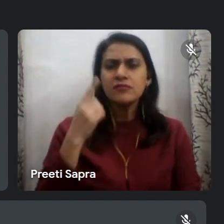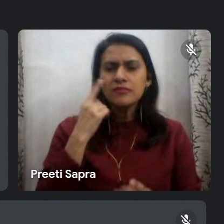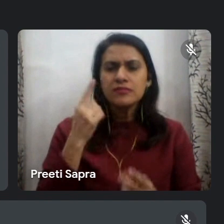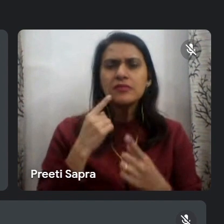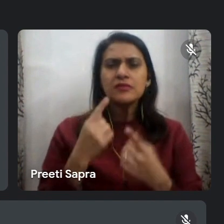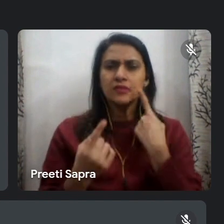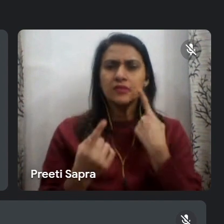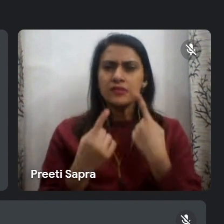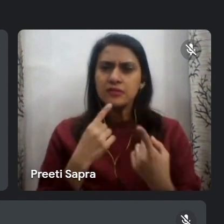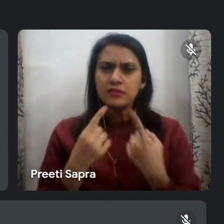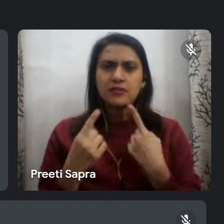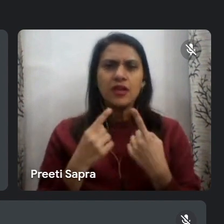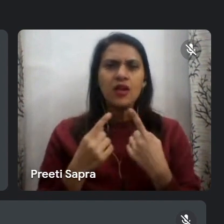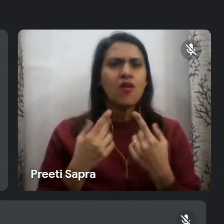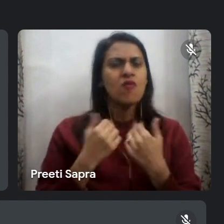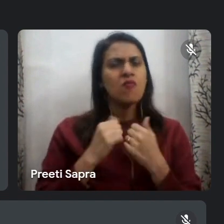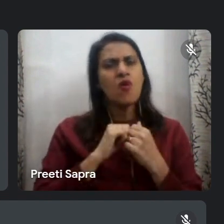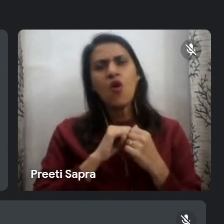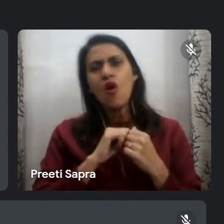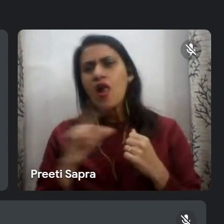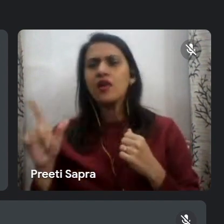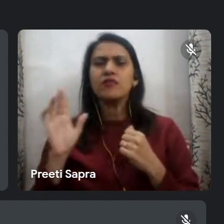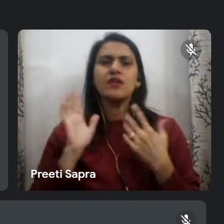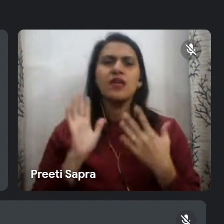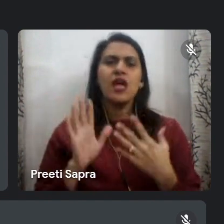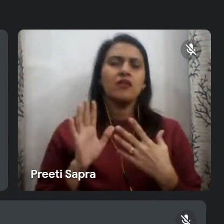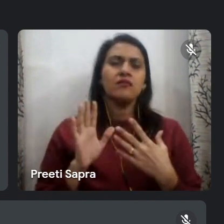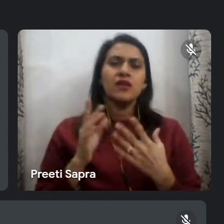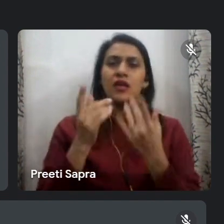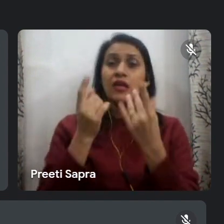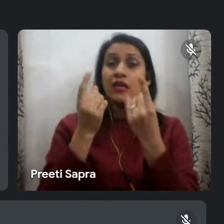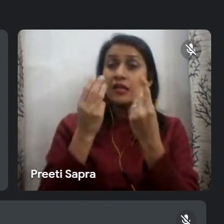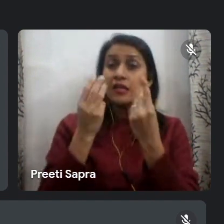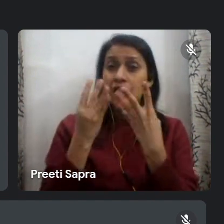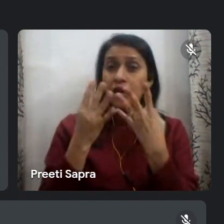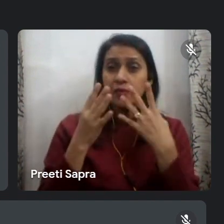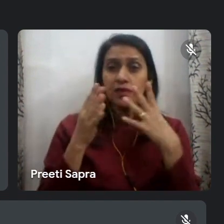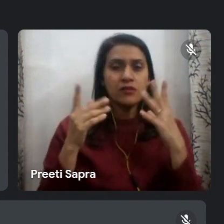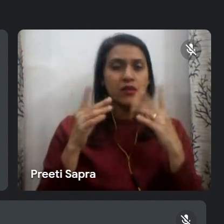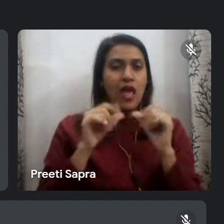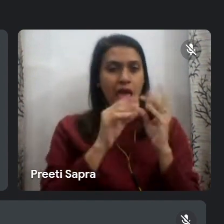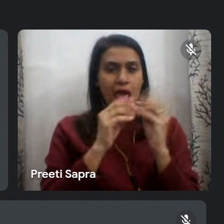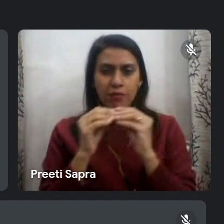I've always had this trouble with numbers, anything with numbers or alphabets.